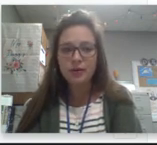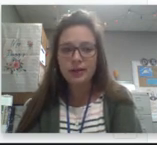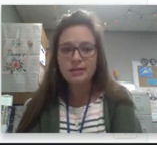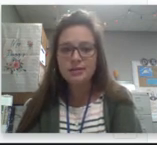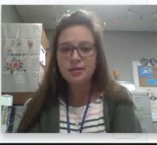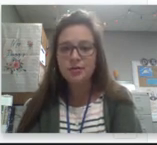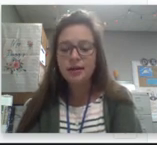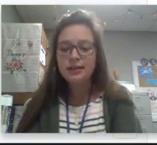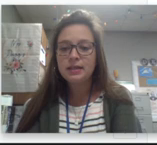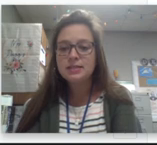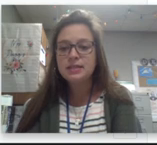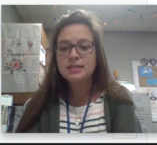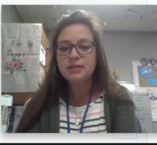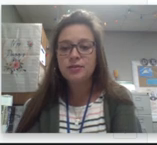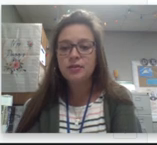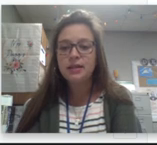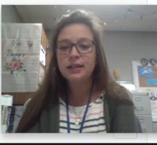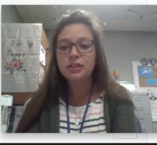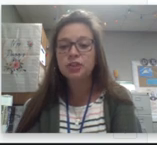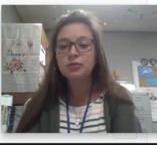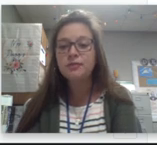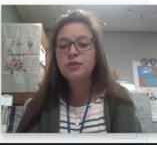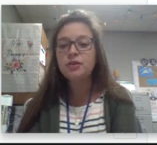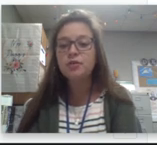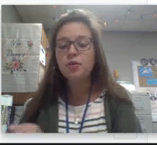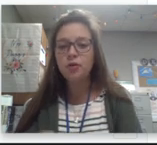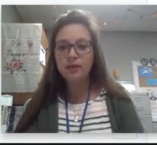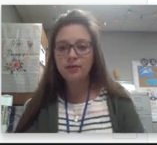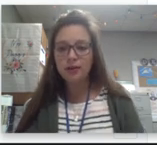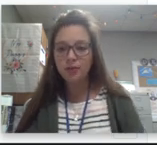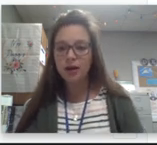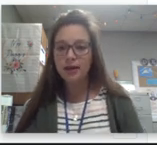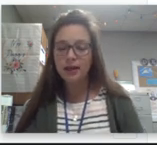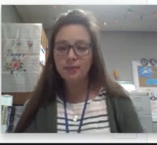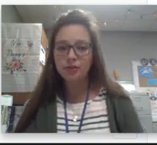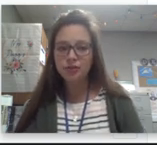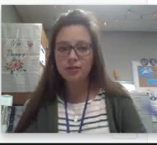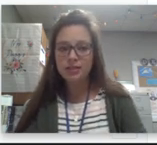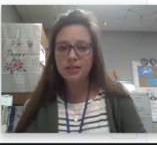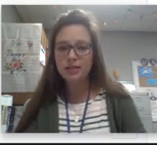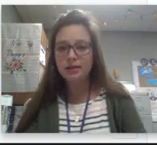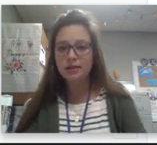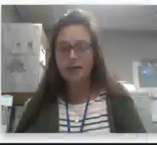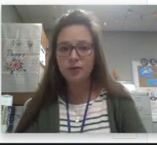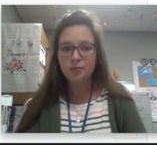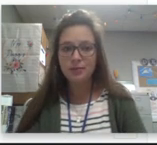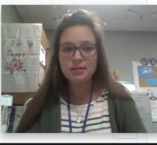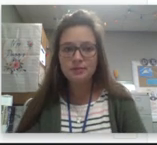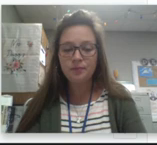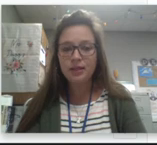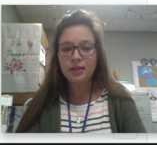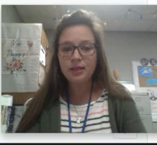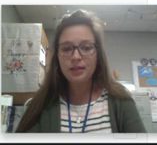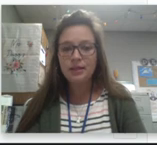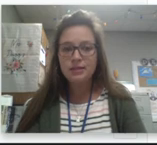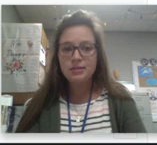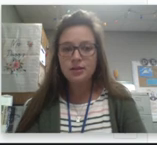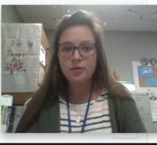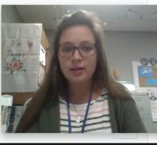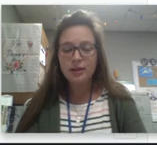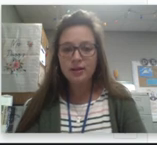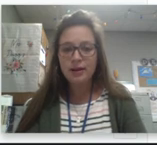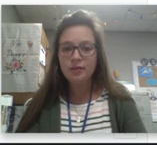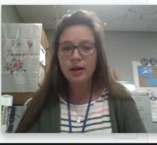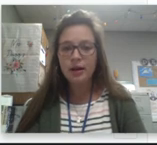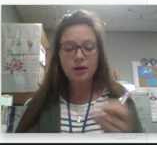remote learning. So this is if you need extra review or if that you are unable to attend the live Google Meets.